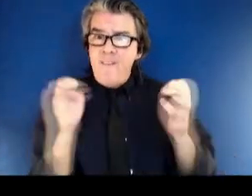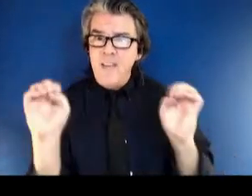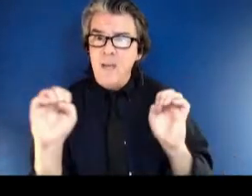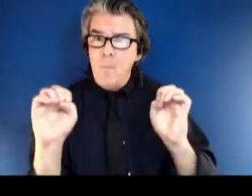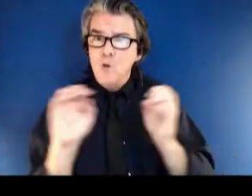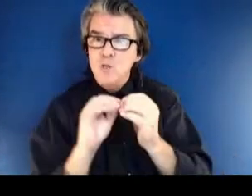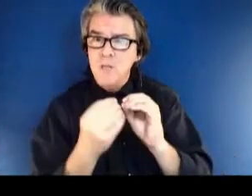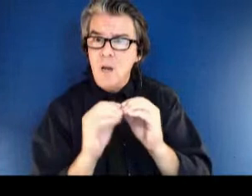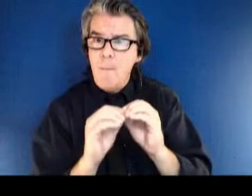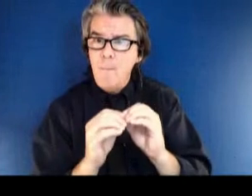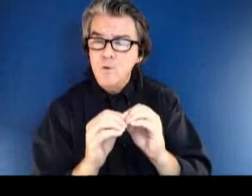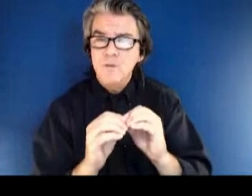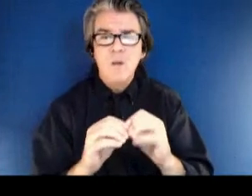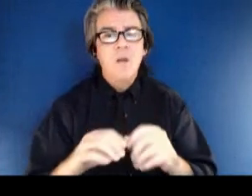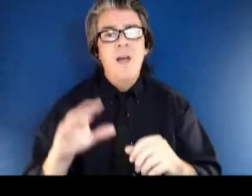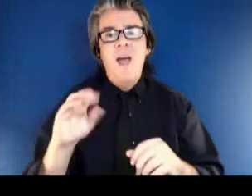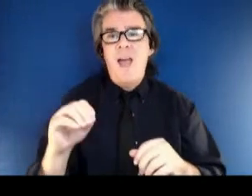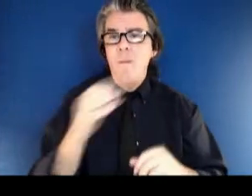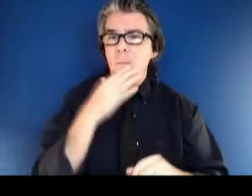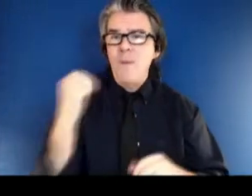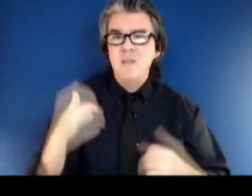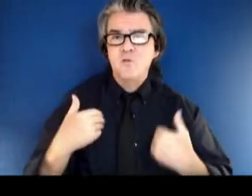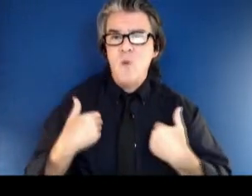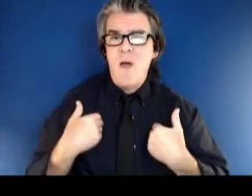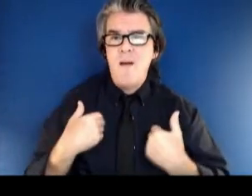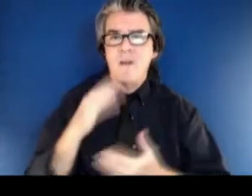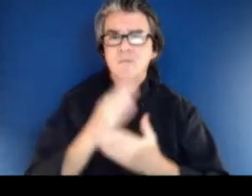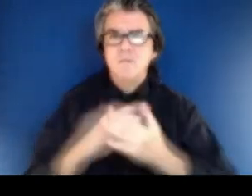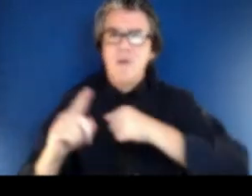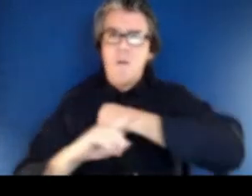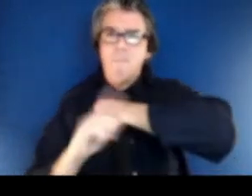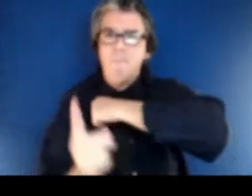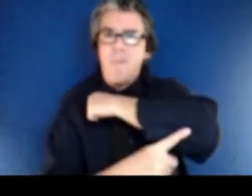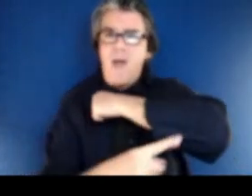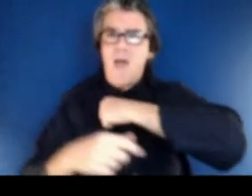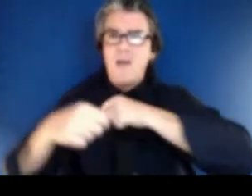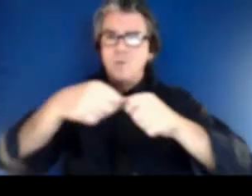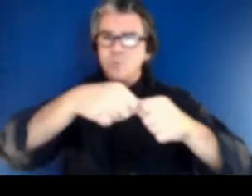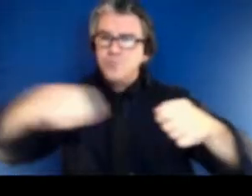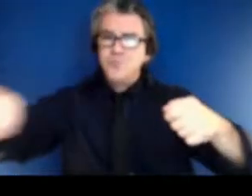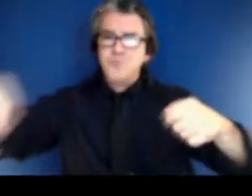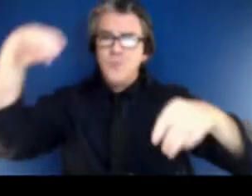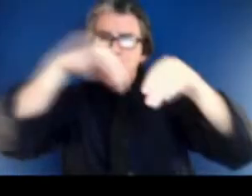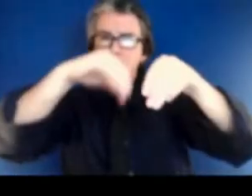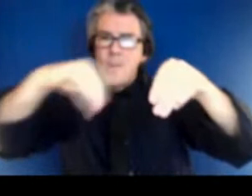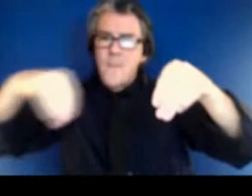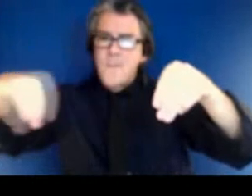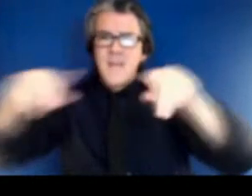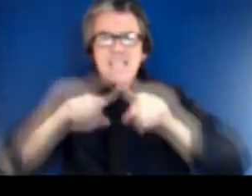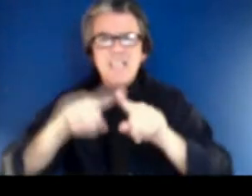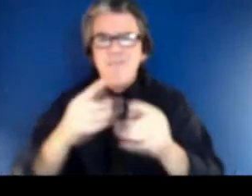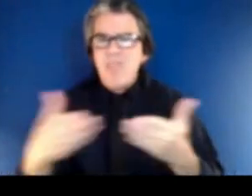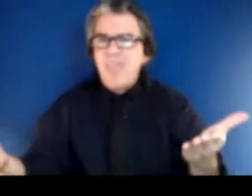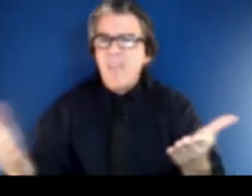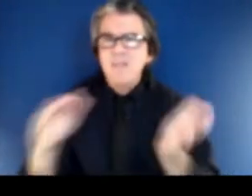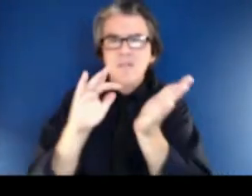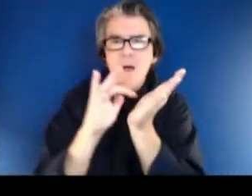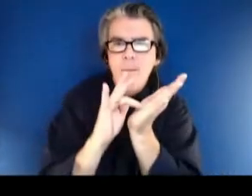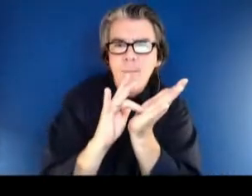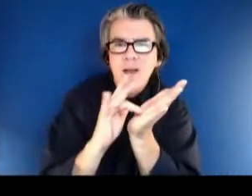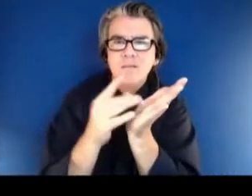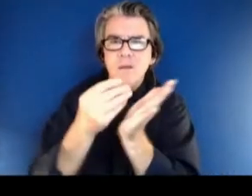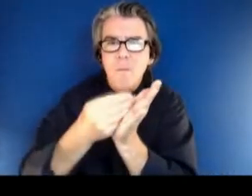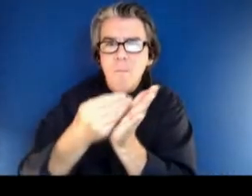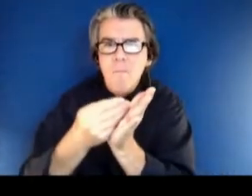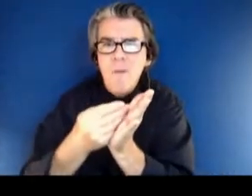make sure to prepare that go bag. So if you need to, you can leave at a moment's notice. These and other tips about how to prepare